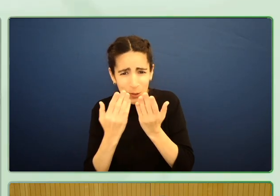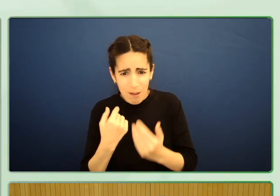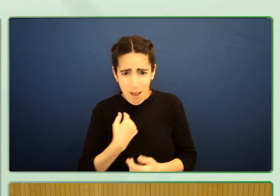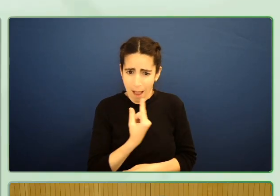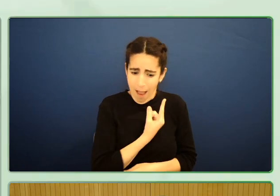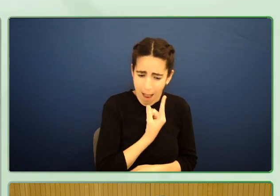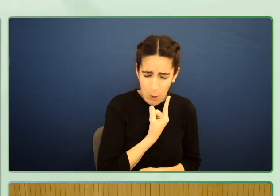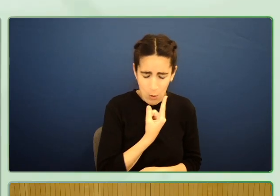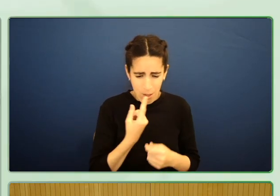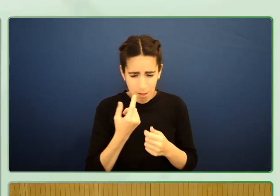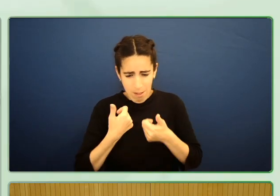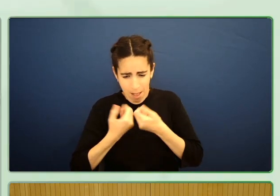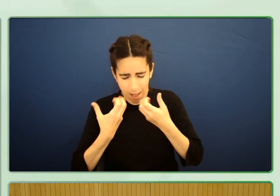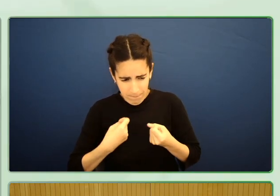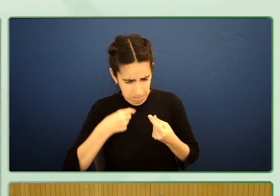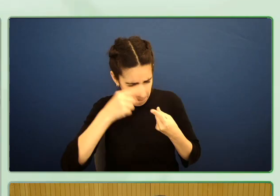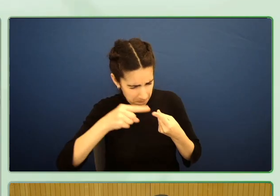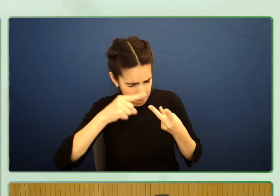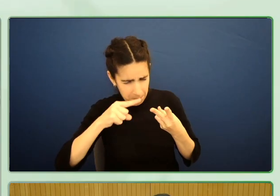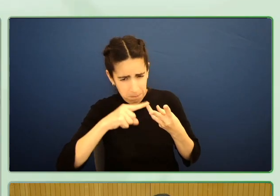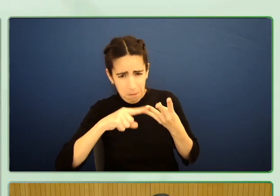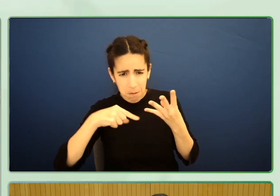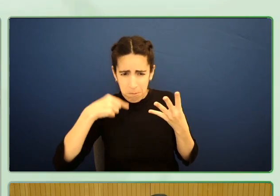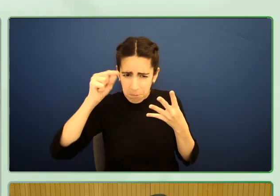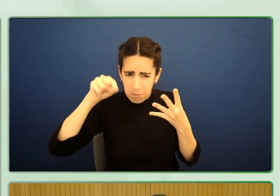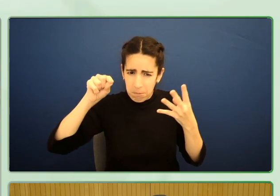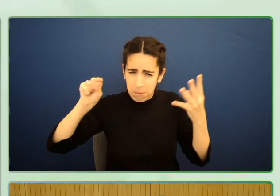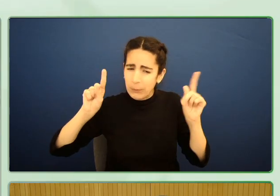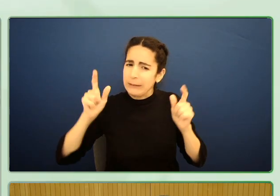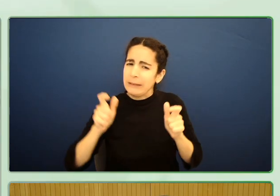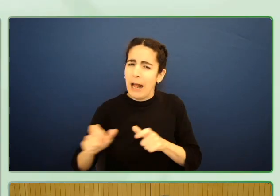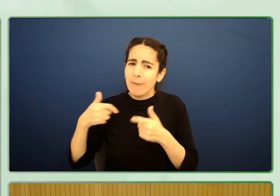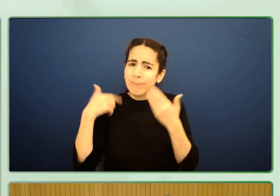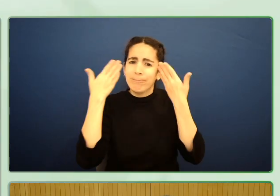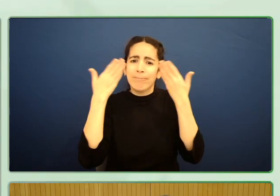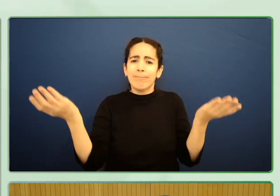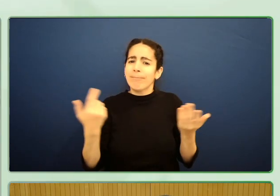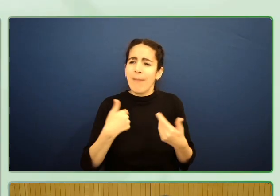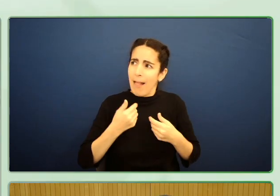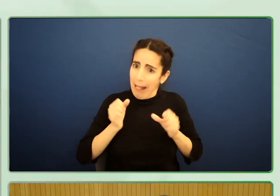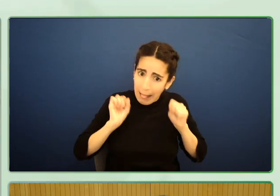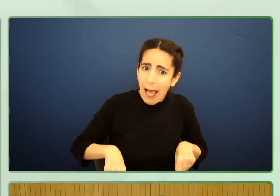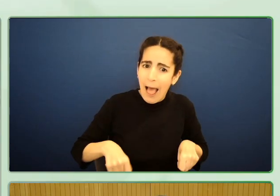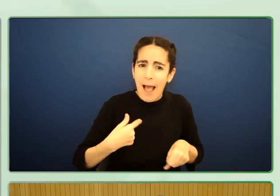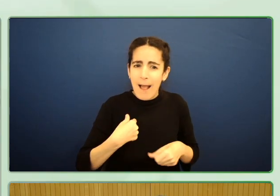But you start to compare to each other and then understand that